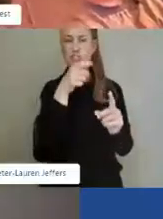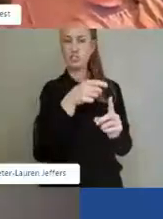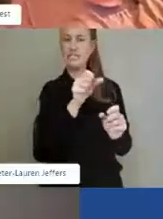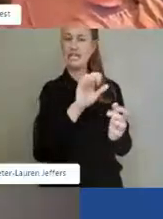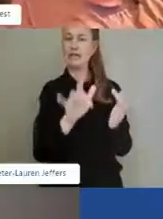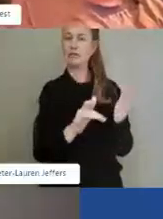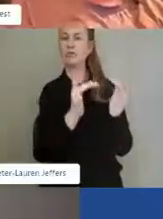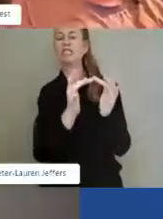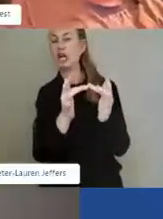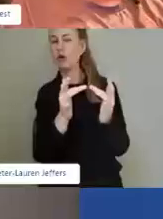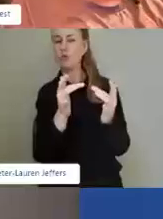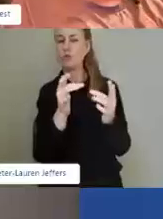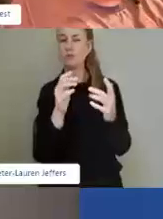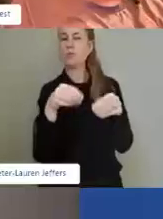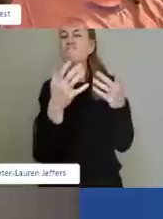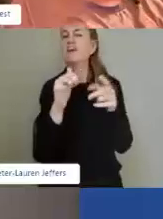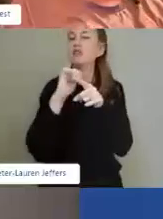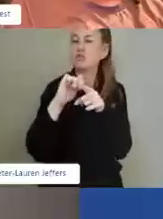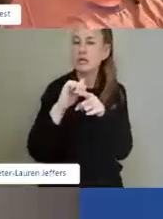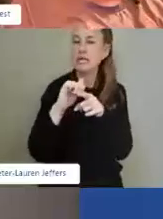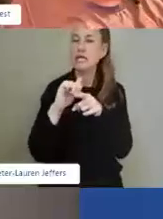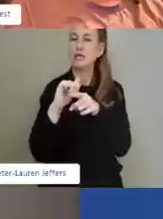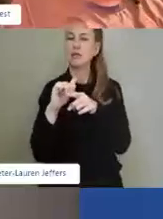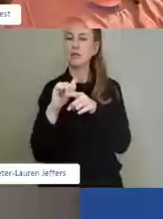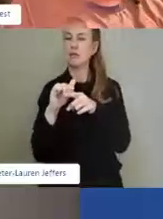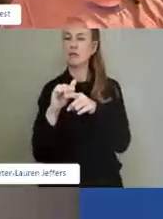try to do some kind of training along behind us.